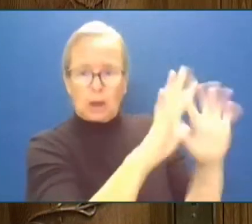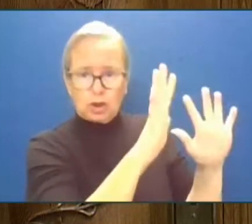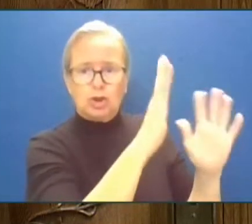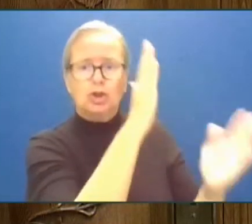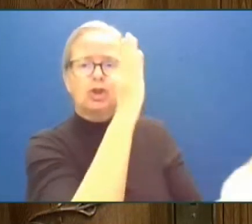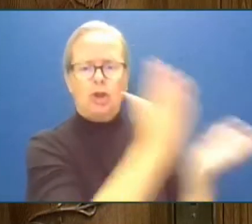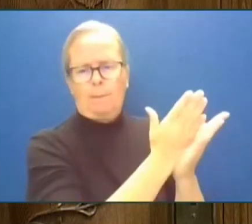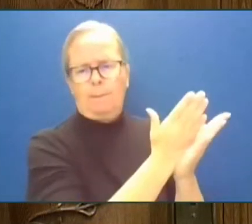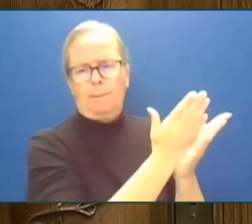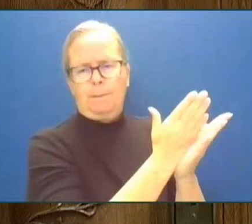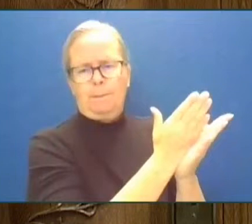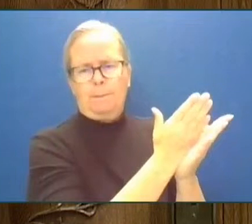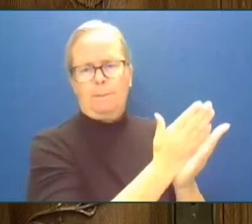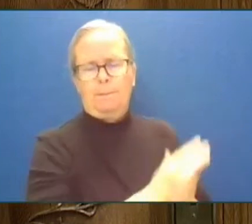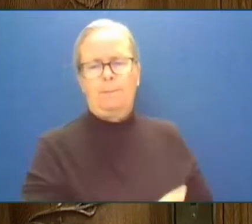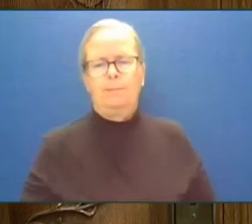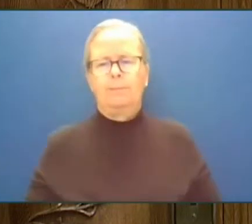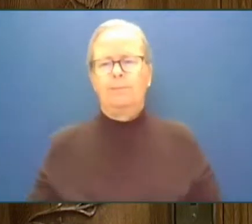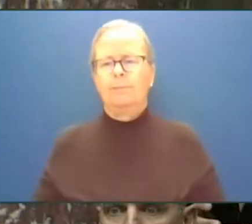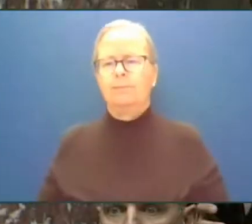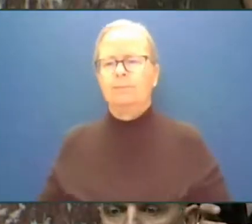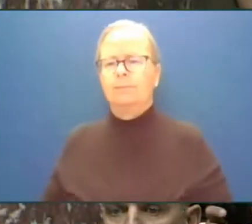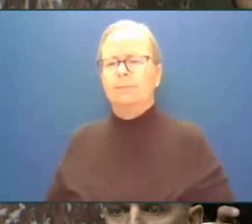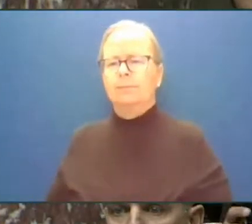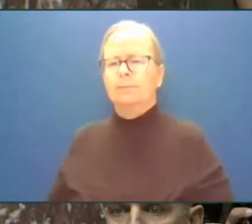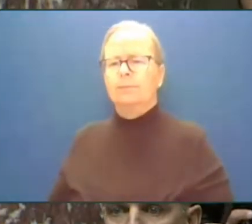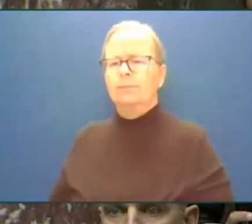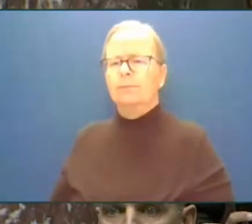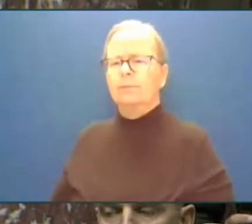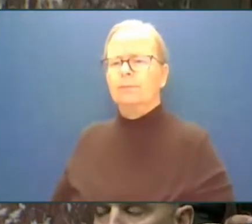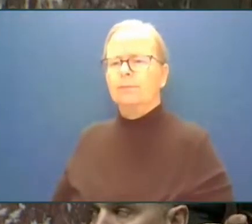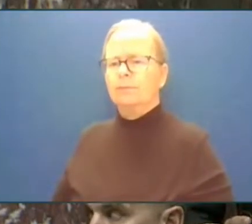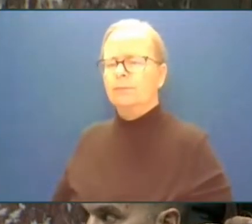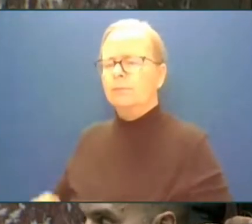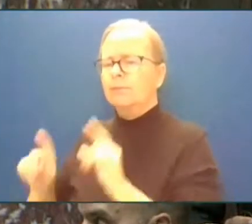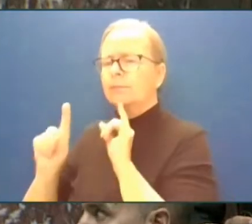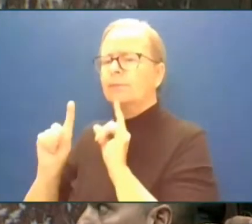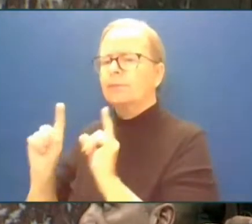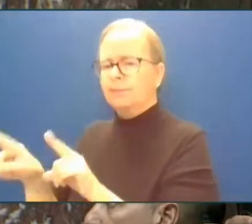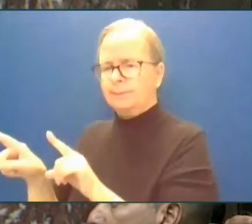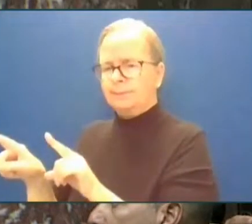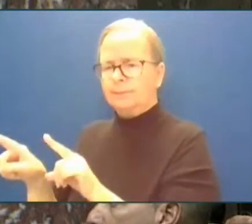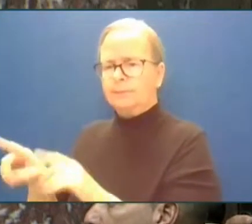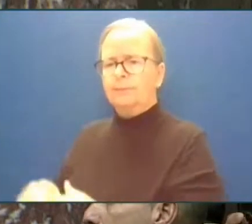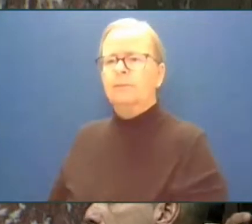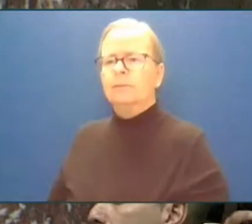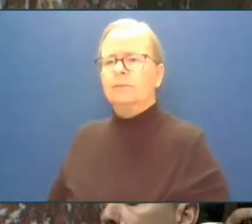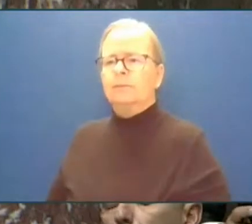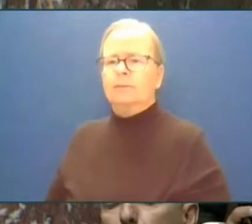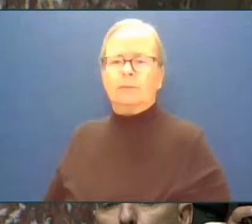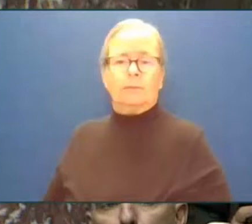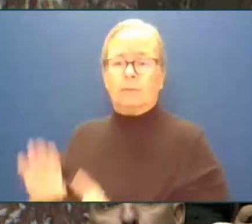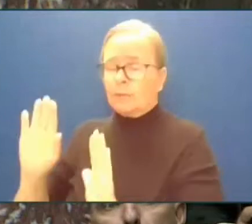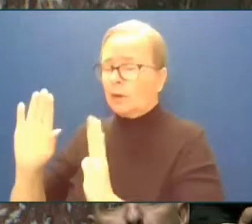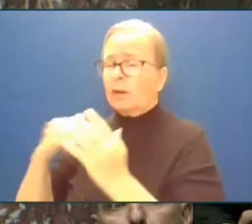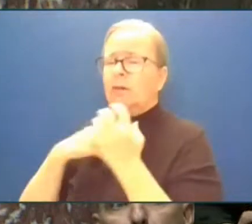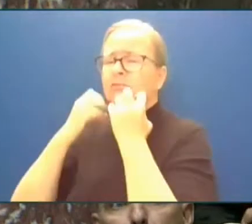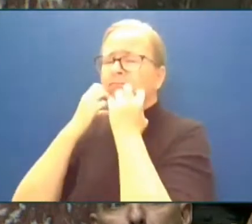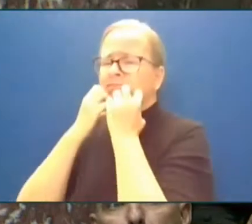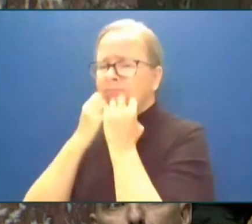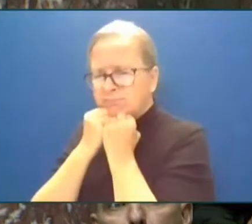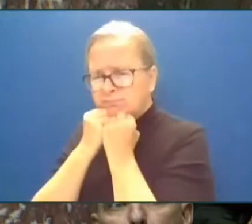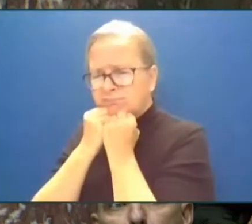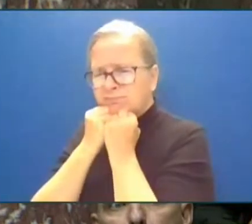Attorney General. Mr. Speaker, I must begin by saying we care deeply about the victims of crime, and to suggest otherwise is